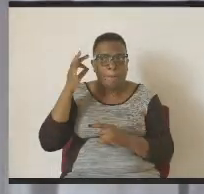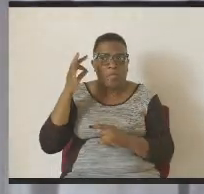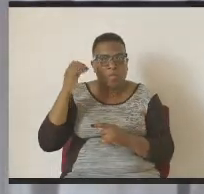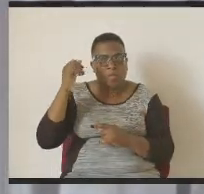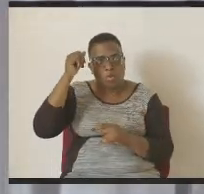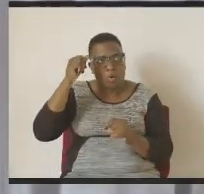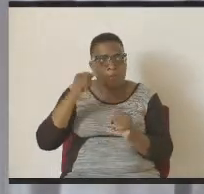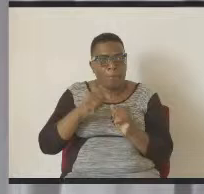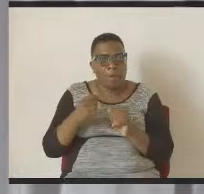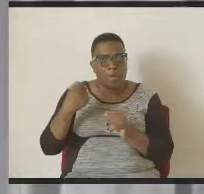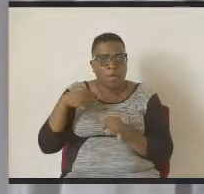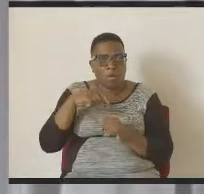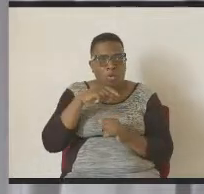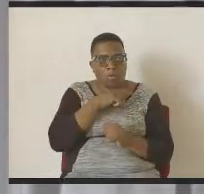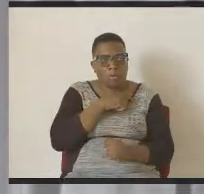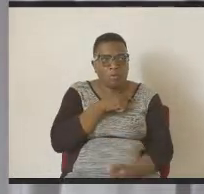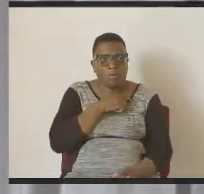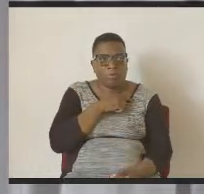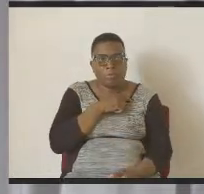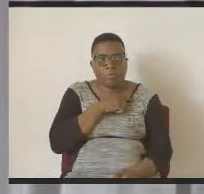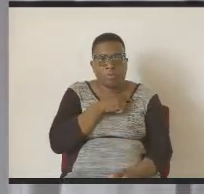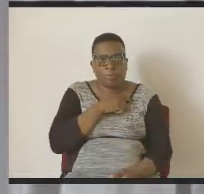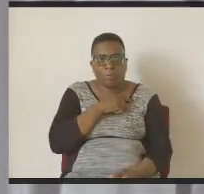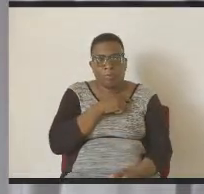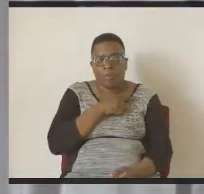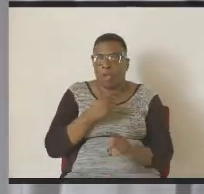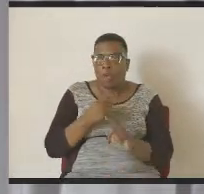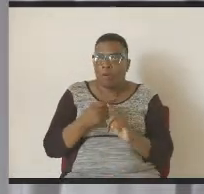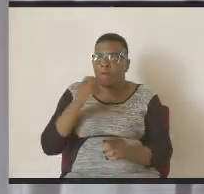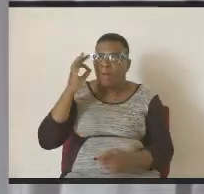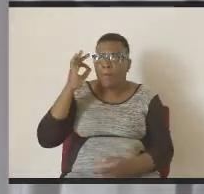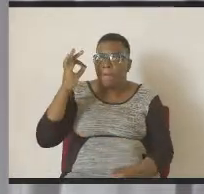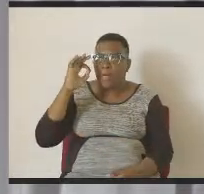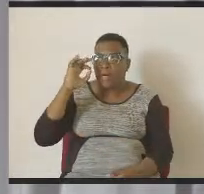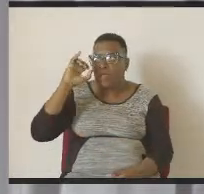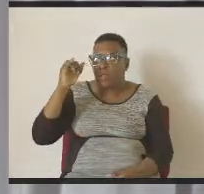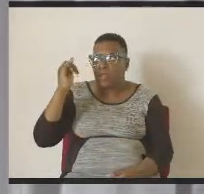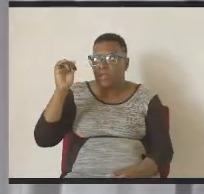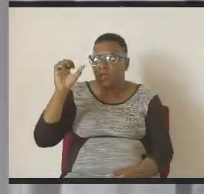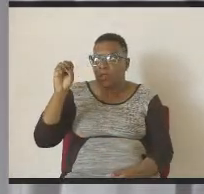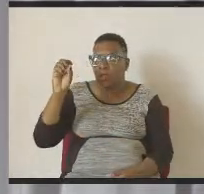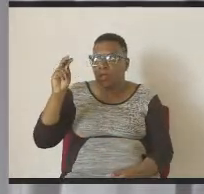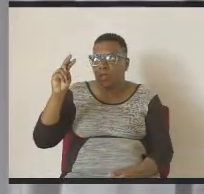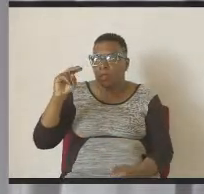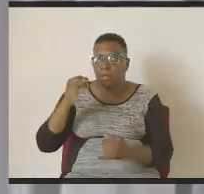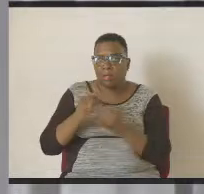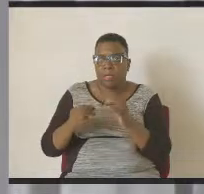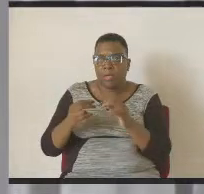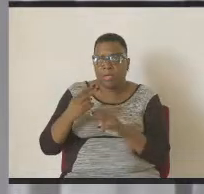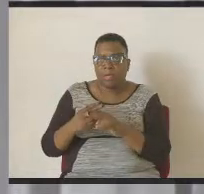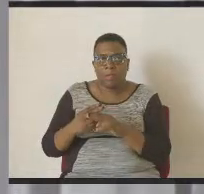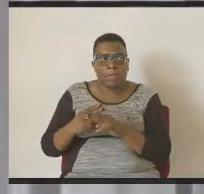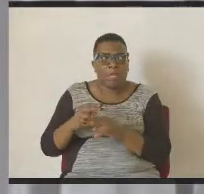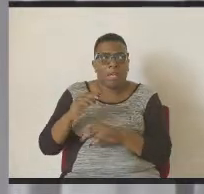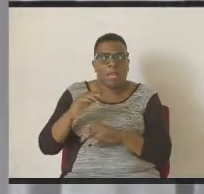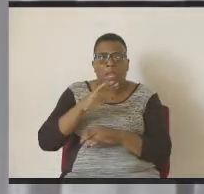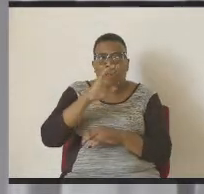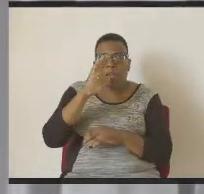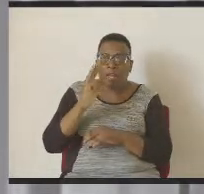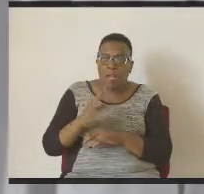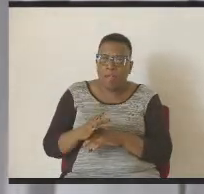us, message coming from Pastor Jason Anderson this morning, never get used to